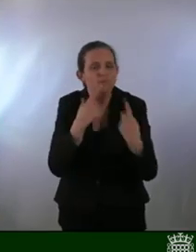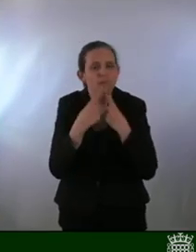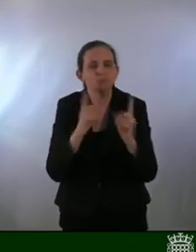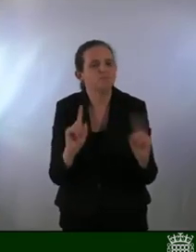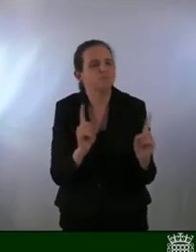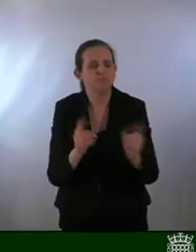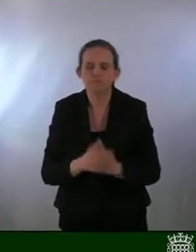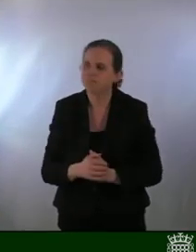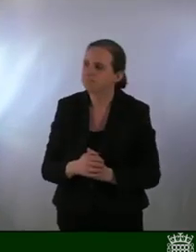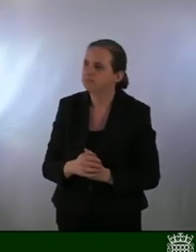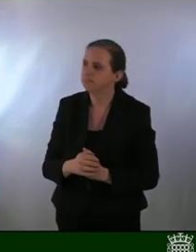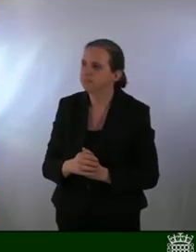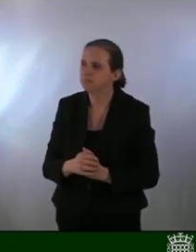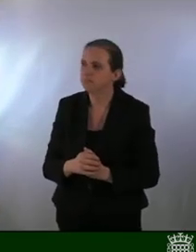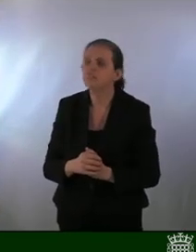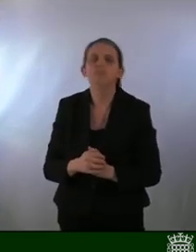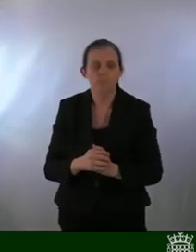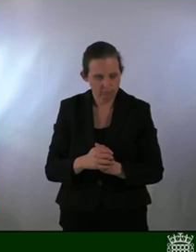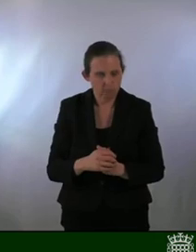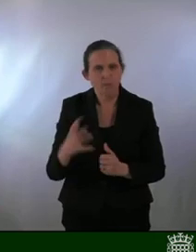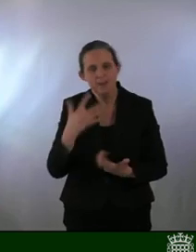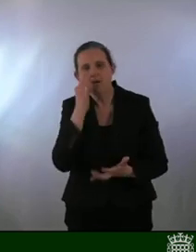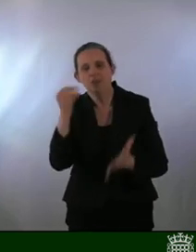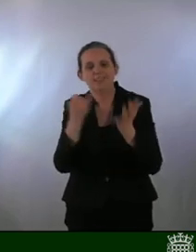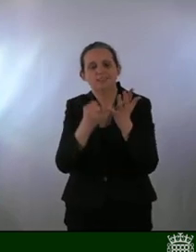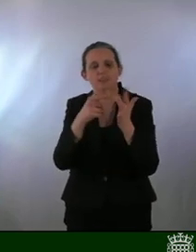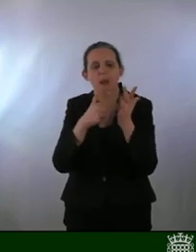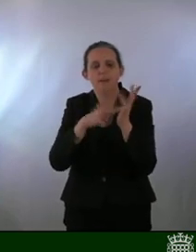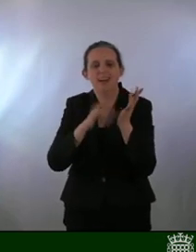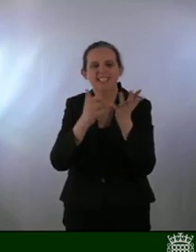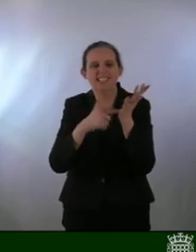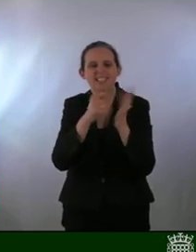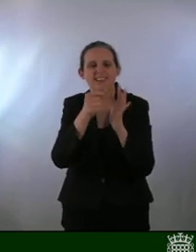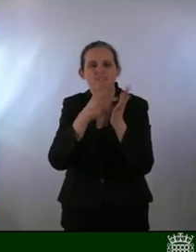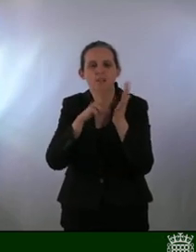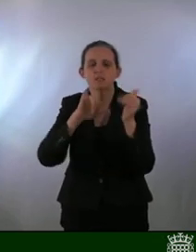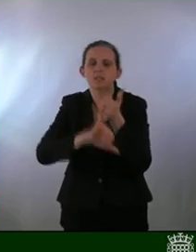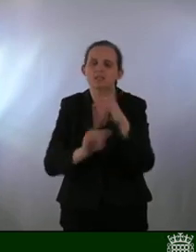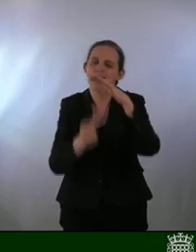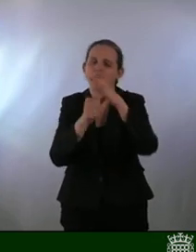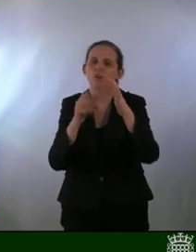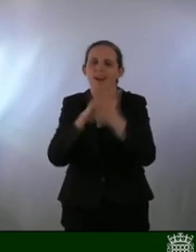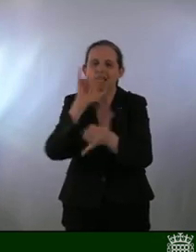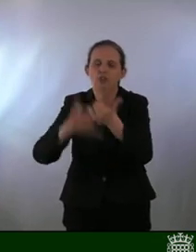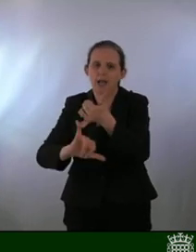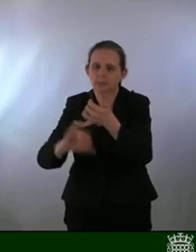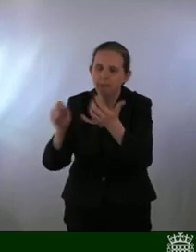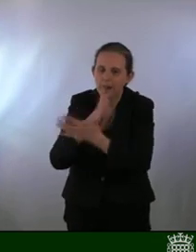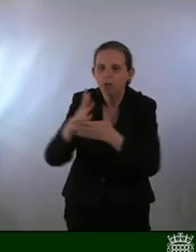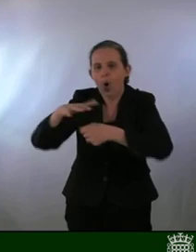Yes, and I have asked Simon Stevens, the head of the NHS, to ensure that local trusts and CCGs keep their